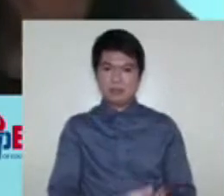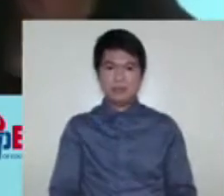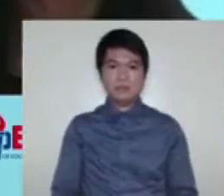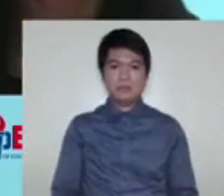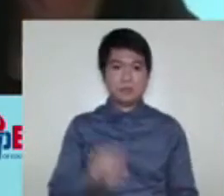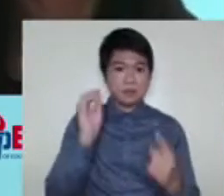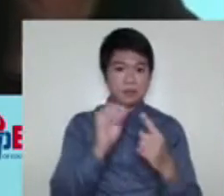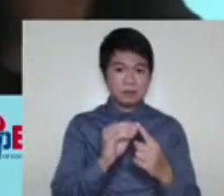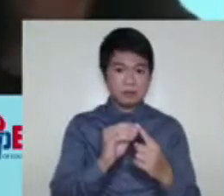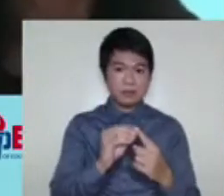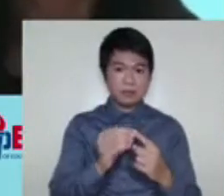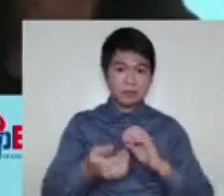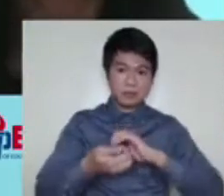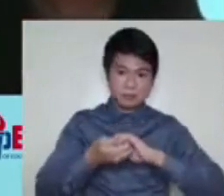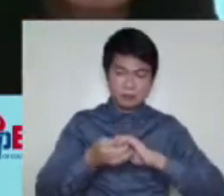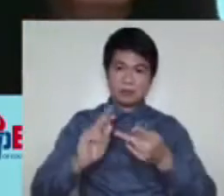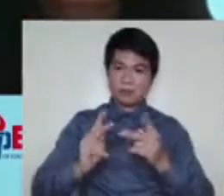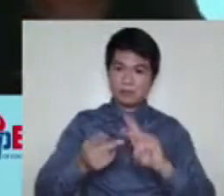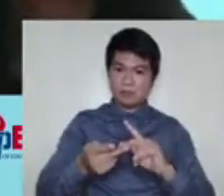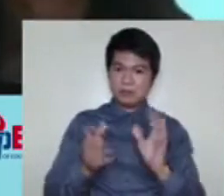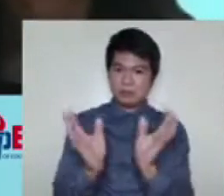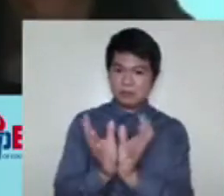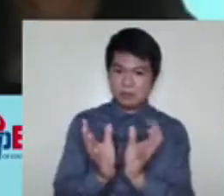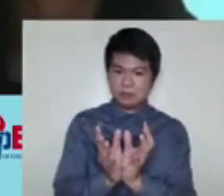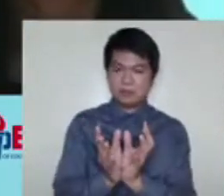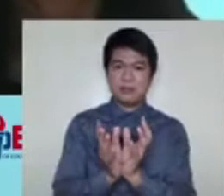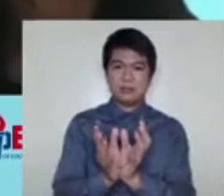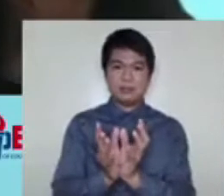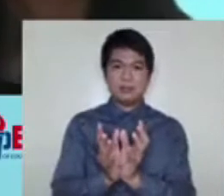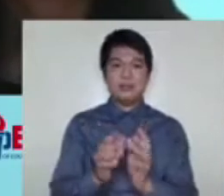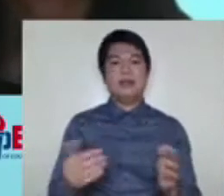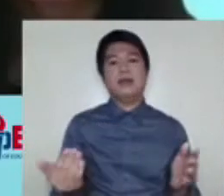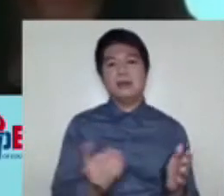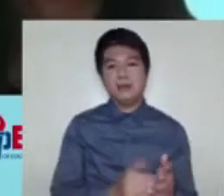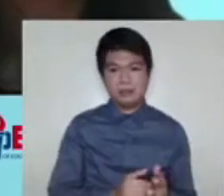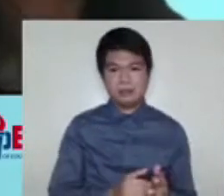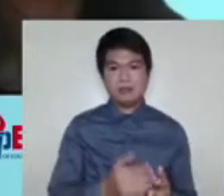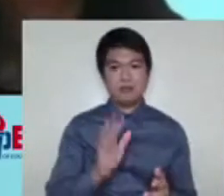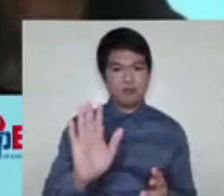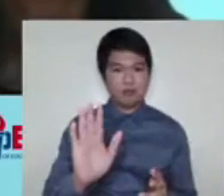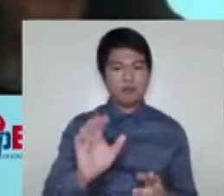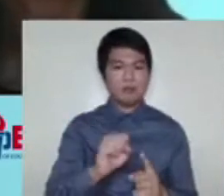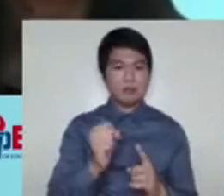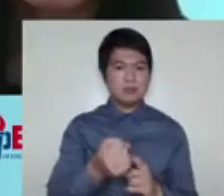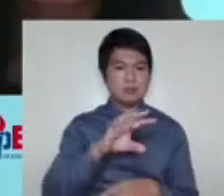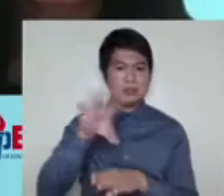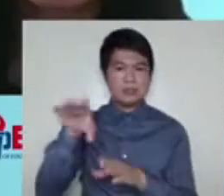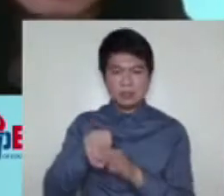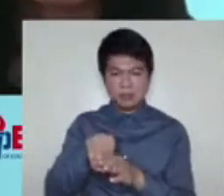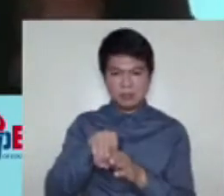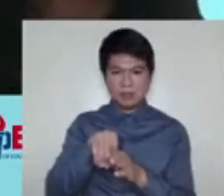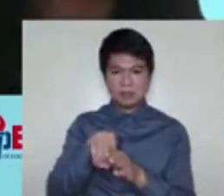talk about stakeholders, again, given your context, these may include DepEd offices involved in the teacher